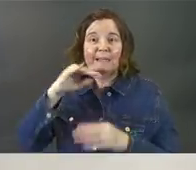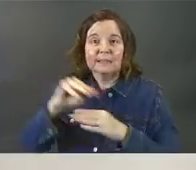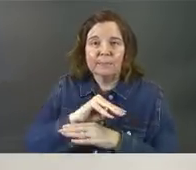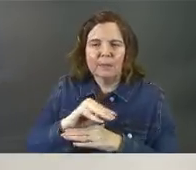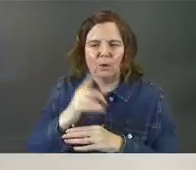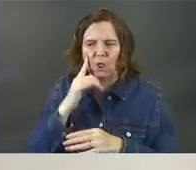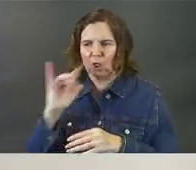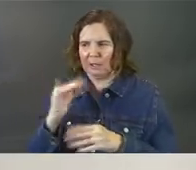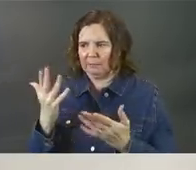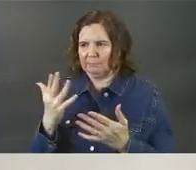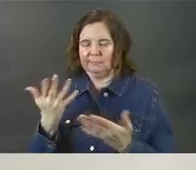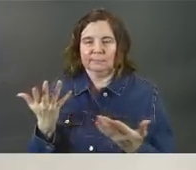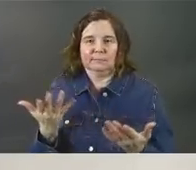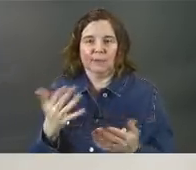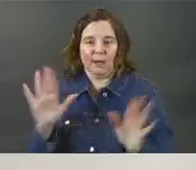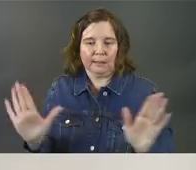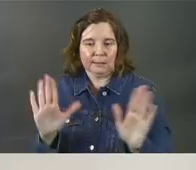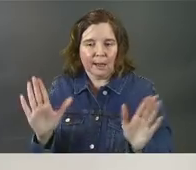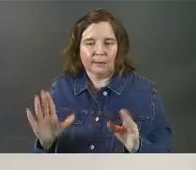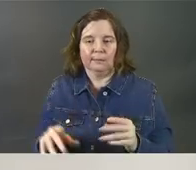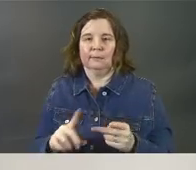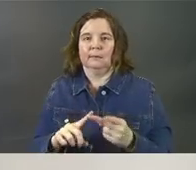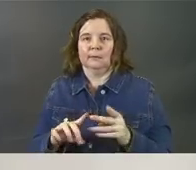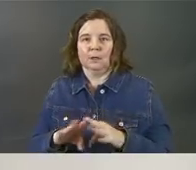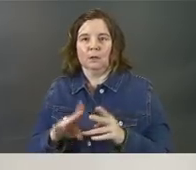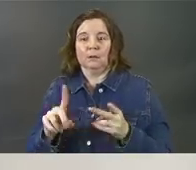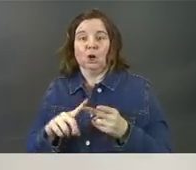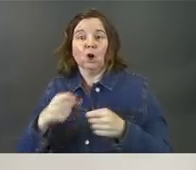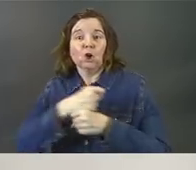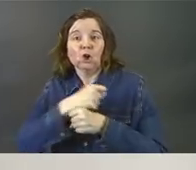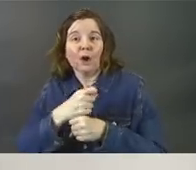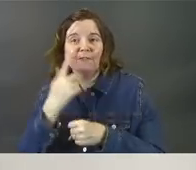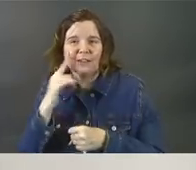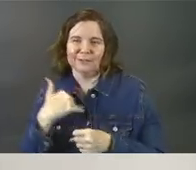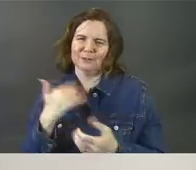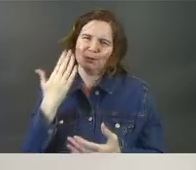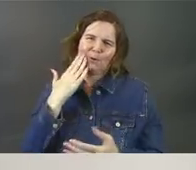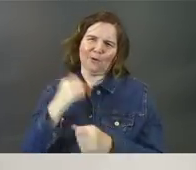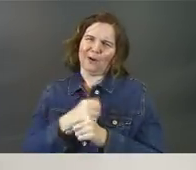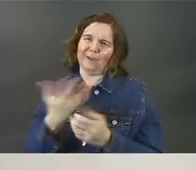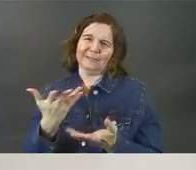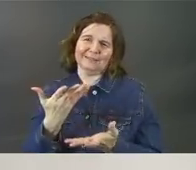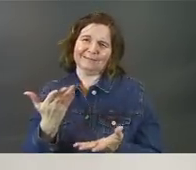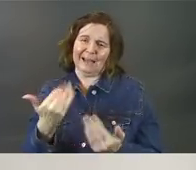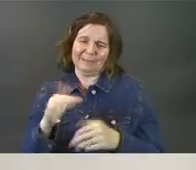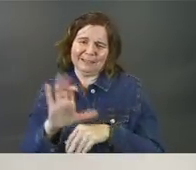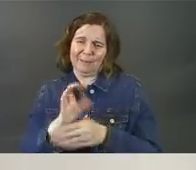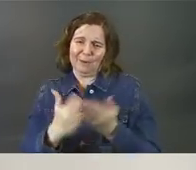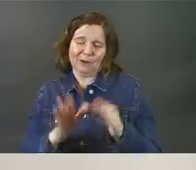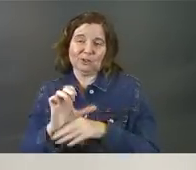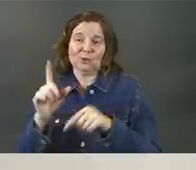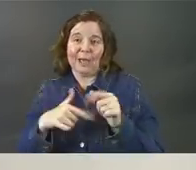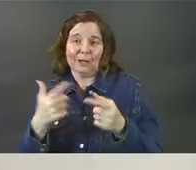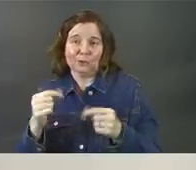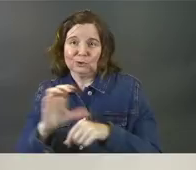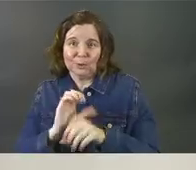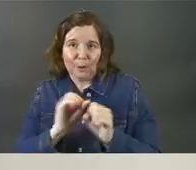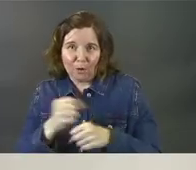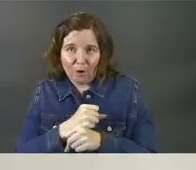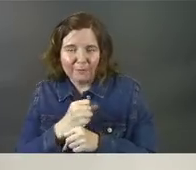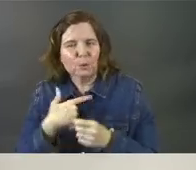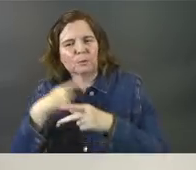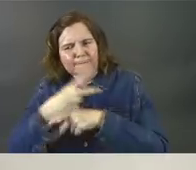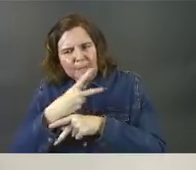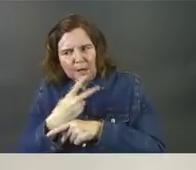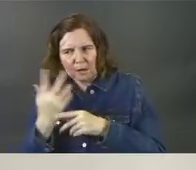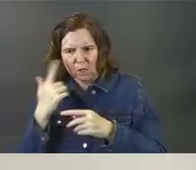ministry, what is kids ministry going to look like on a Sunday as we reopen? What does coffee look like? You know, coffee is like a part of the church. You can't do church insurance, right? It's like, we're trying to figure that